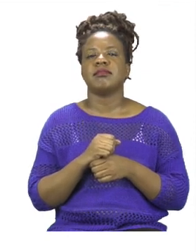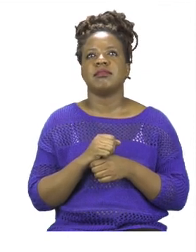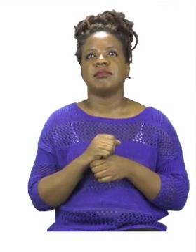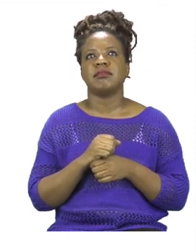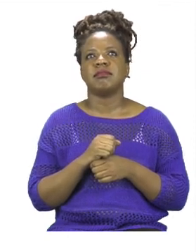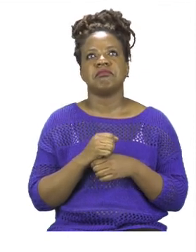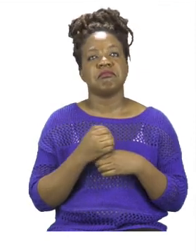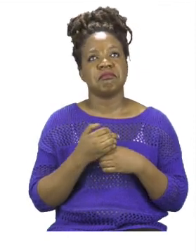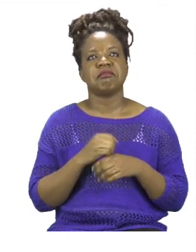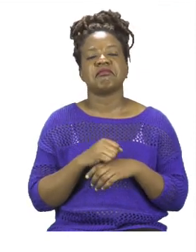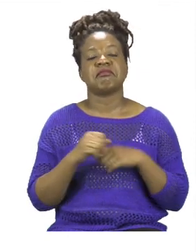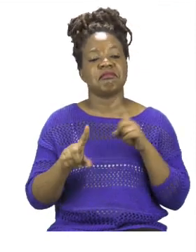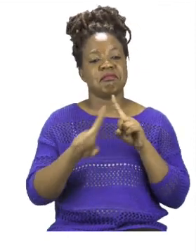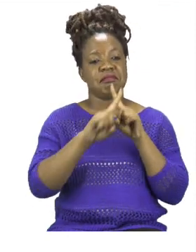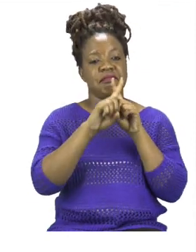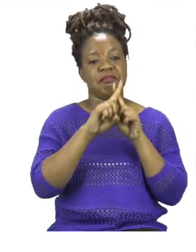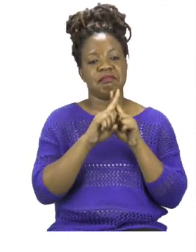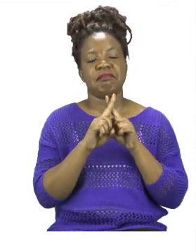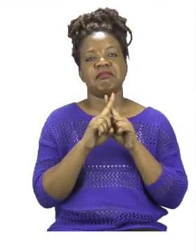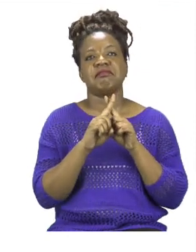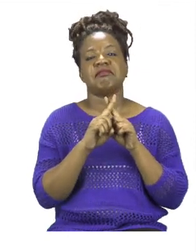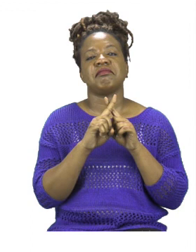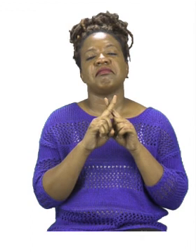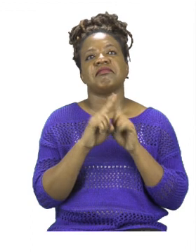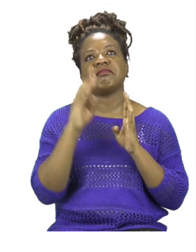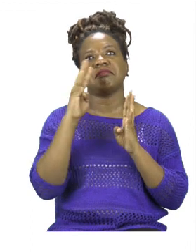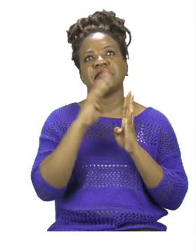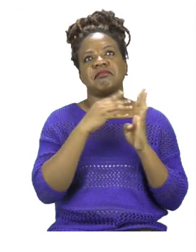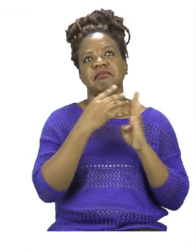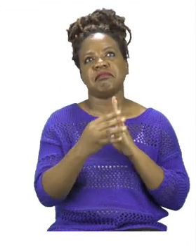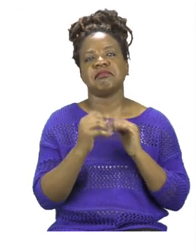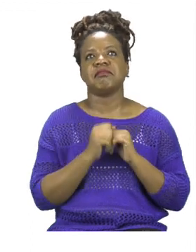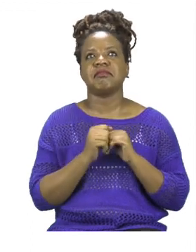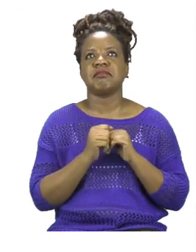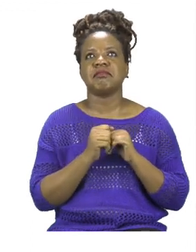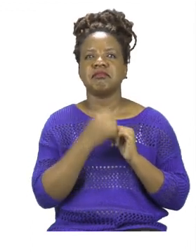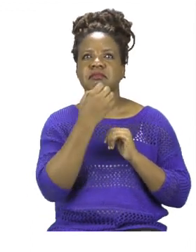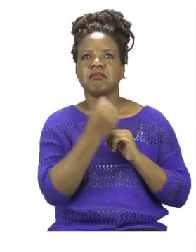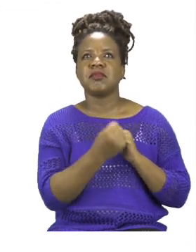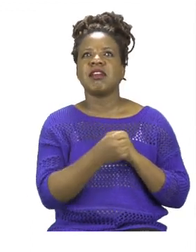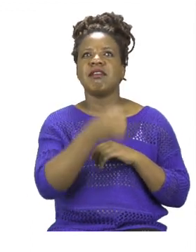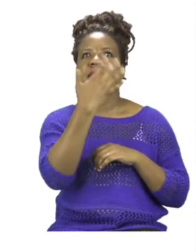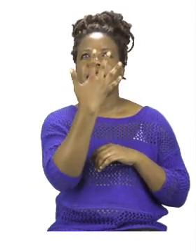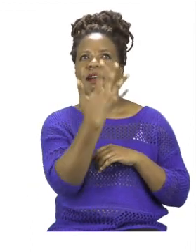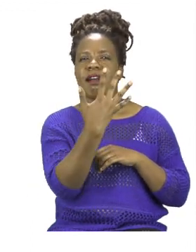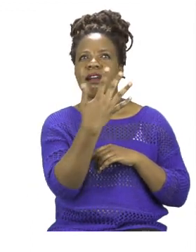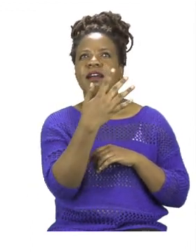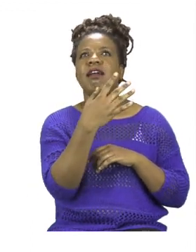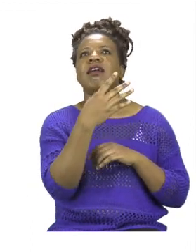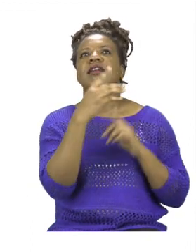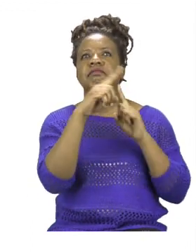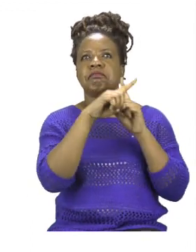at our multiplication tables. Today, we will be doing the 5 times table and the 10